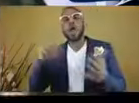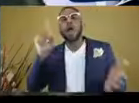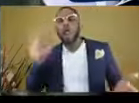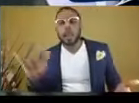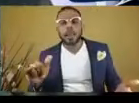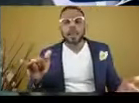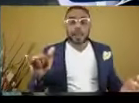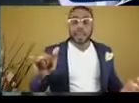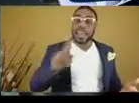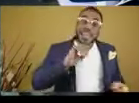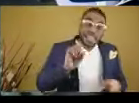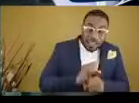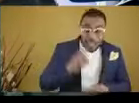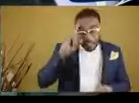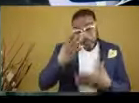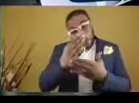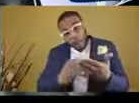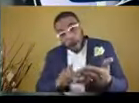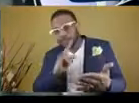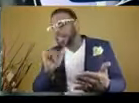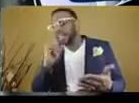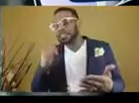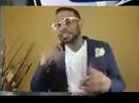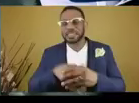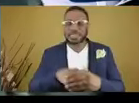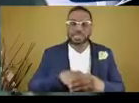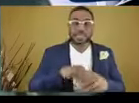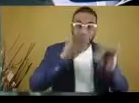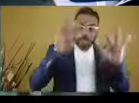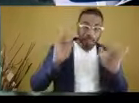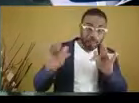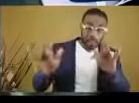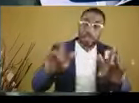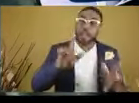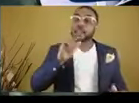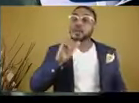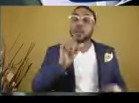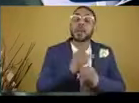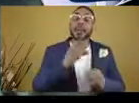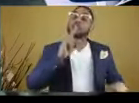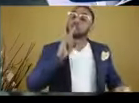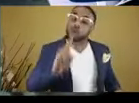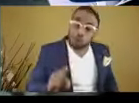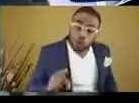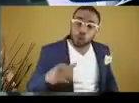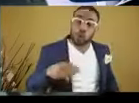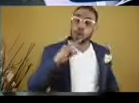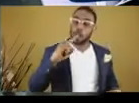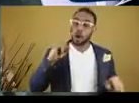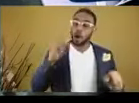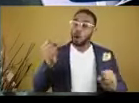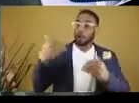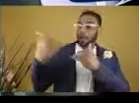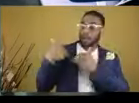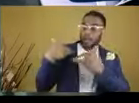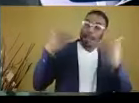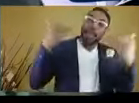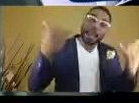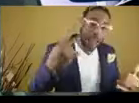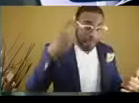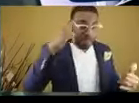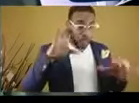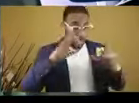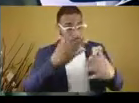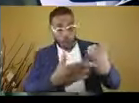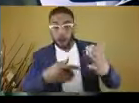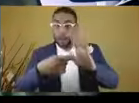And literally, I think part of it is not just in the clearing of the path, it's to make sure that we are holding them accountable. Now, I think the part of the